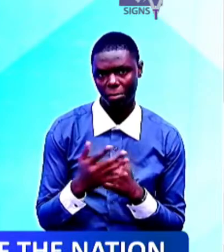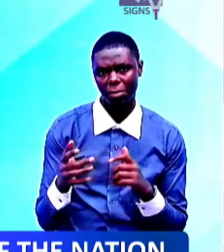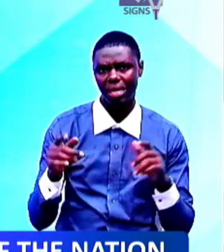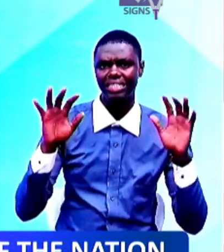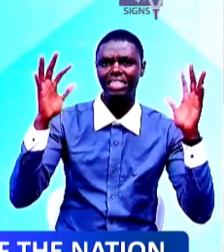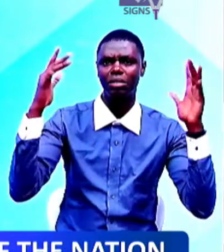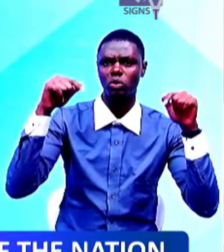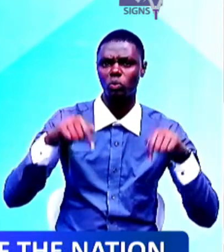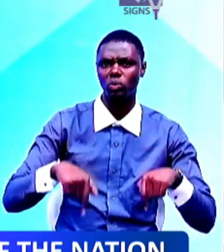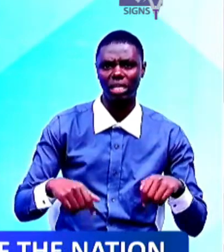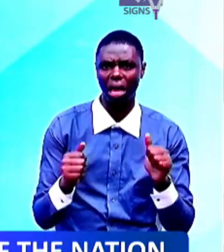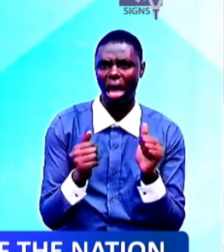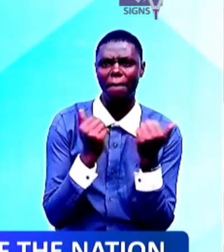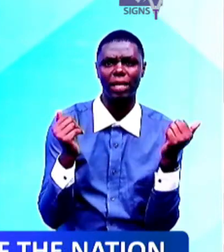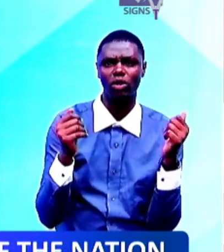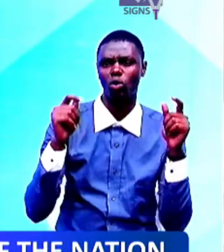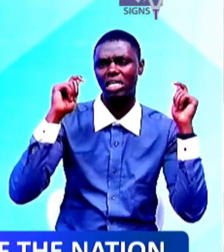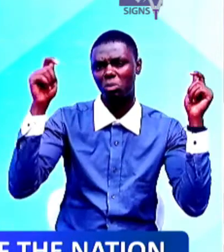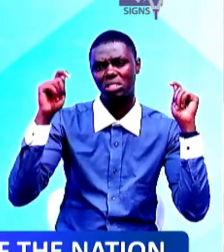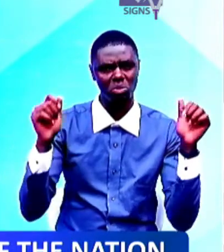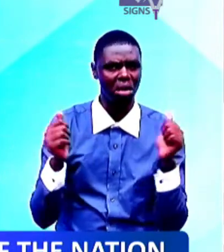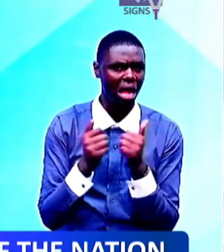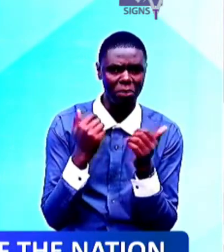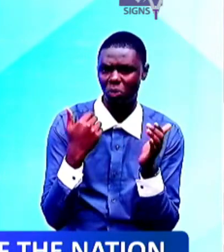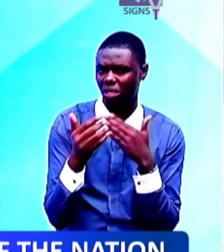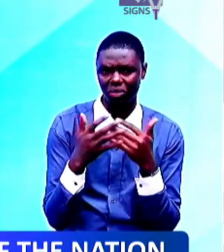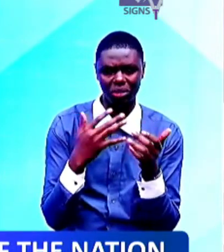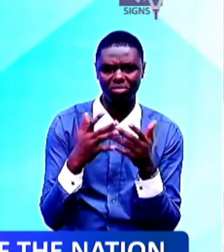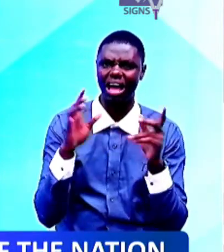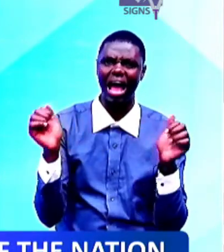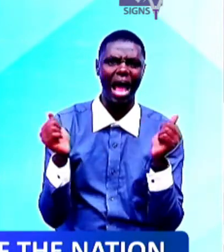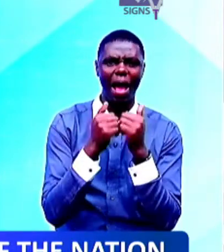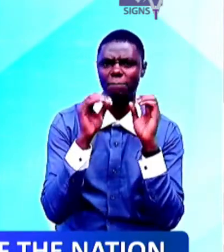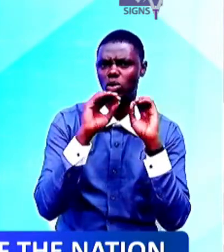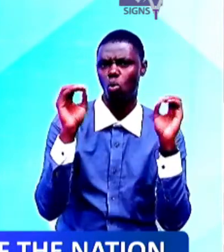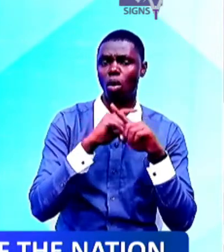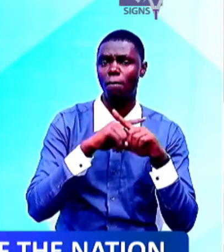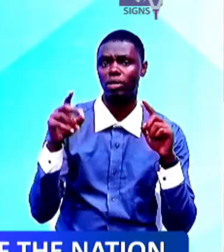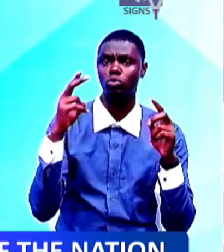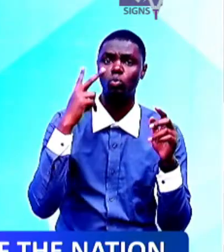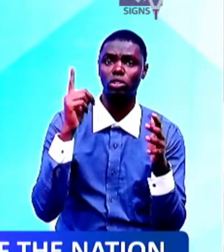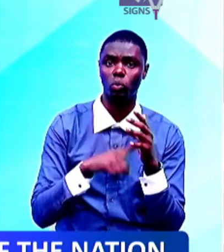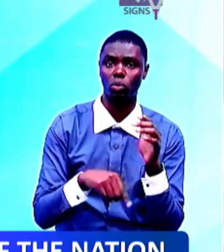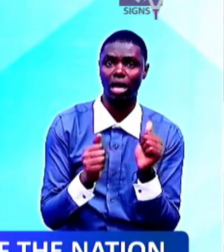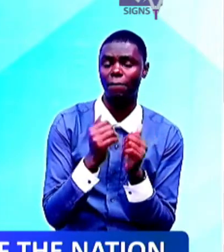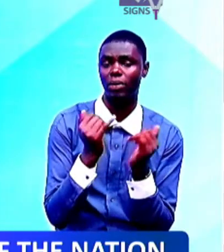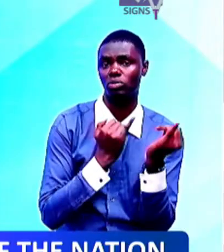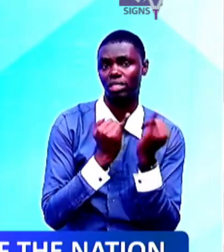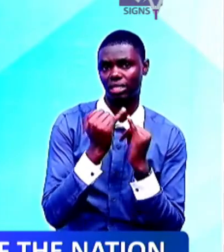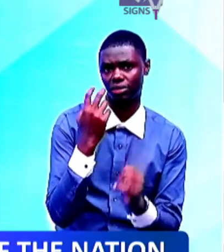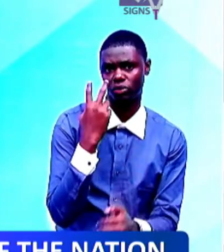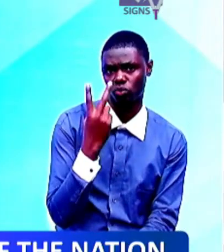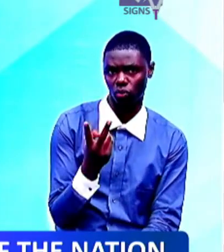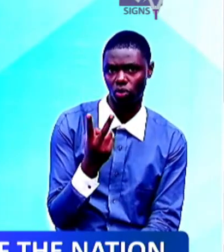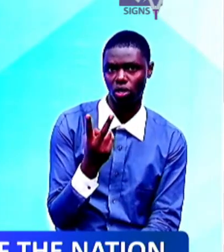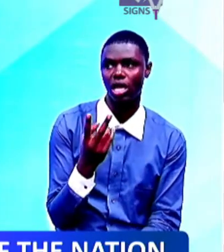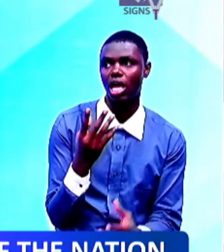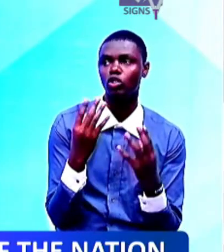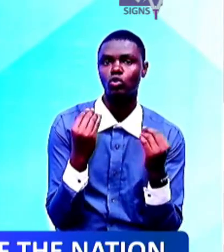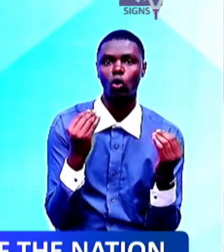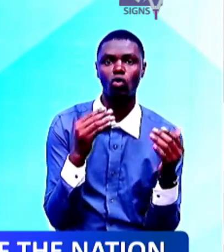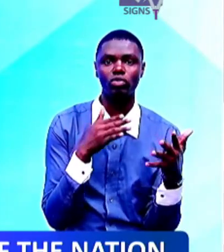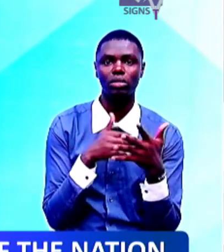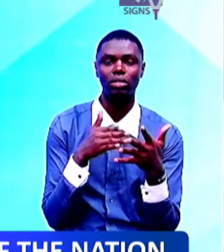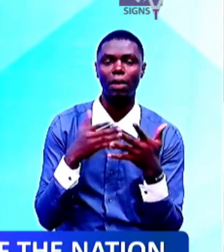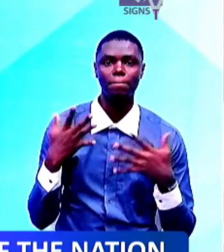celebrations today might not happen, or the demonstrations, however you'd want to term them, but you watched what happened on Saturday. Soft rebellion,